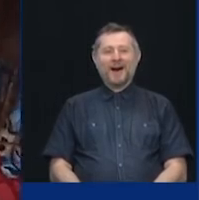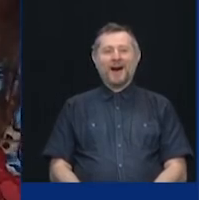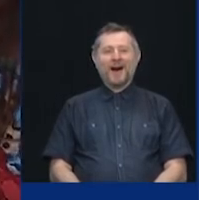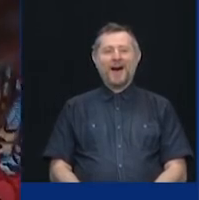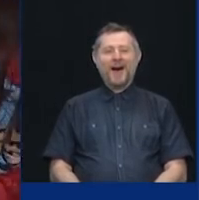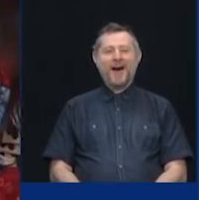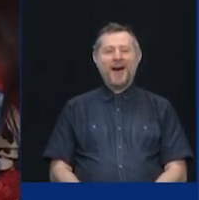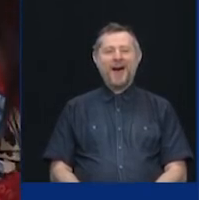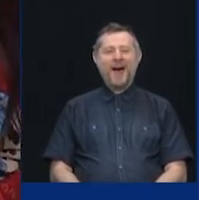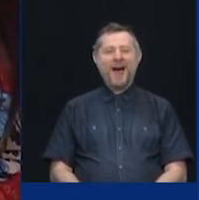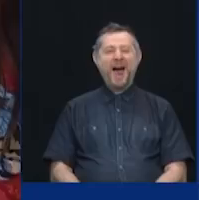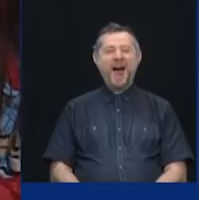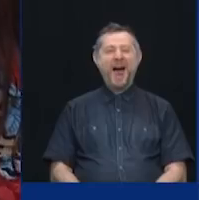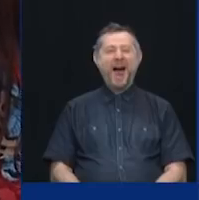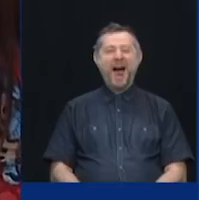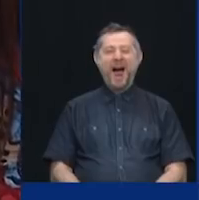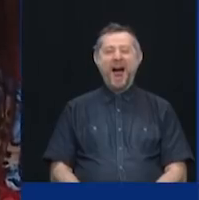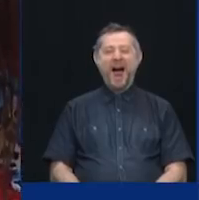Let me get a head start.